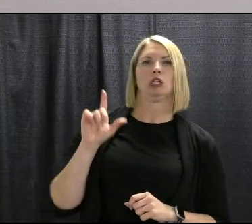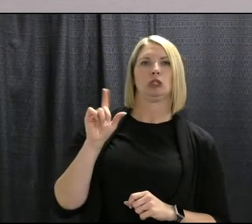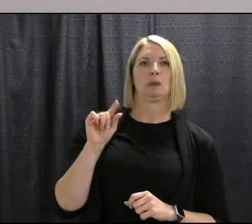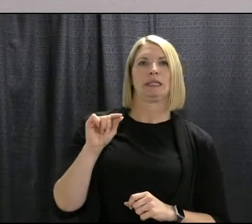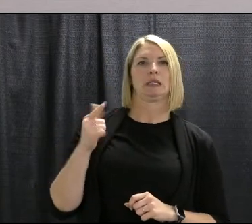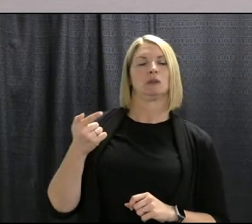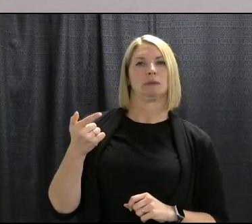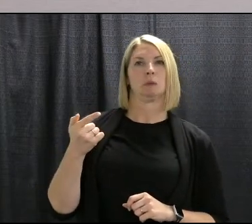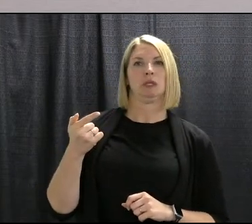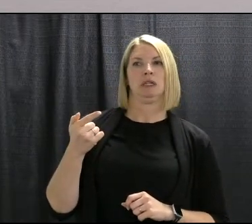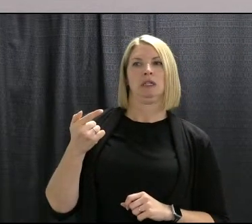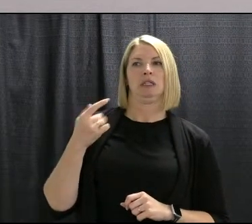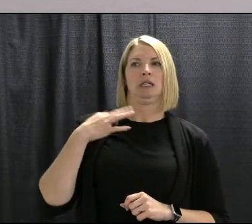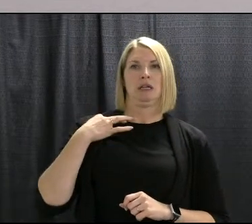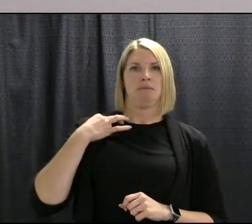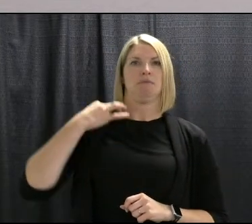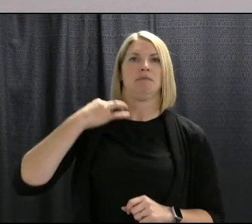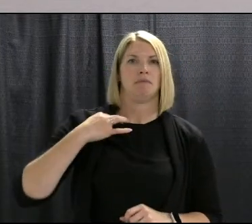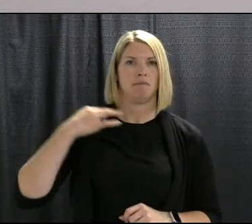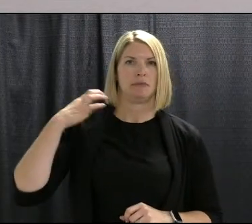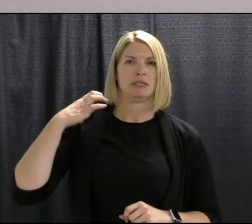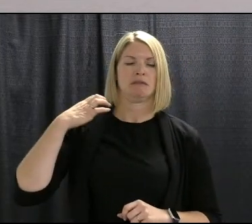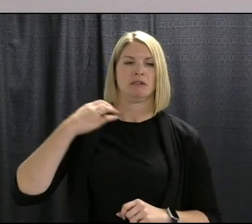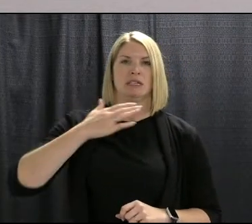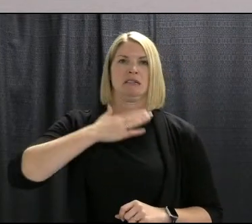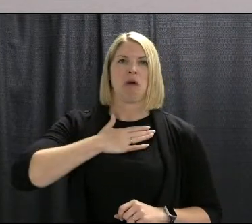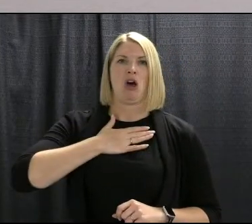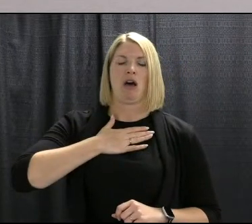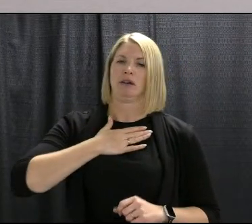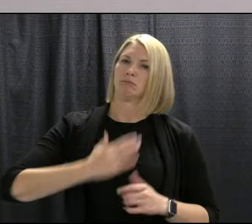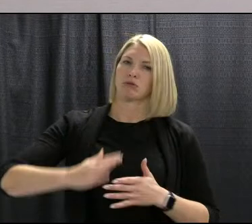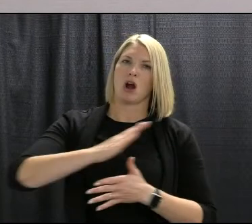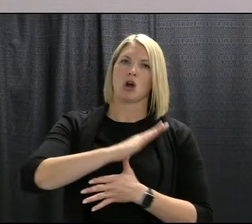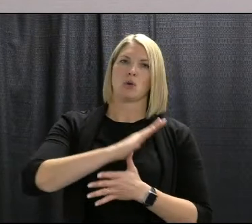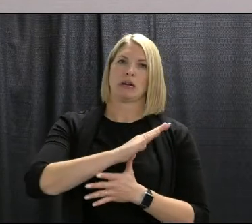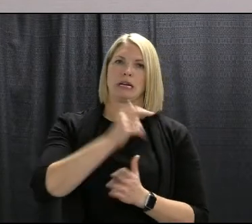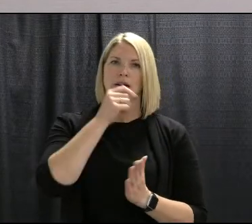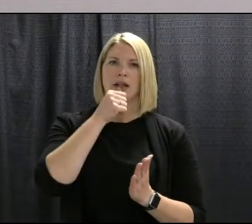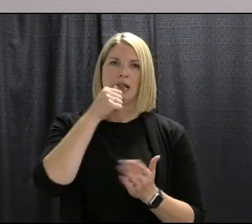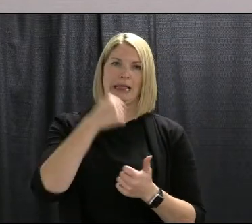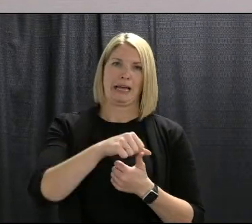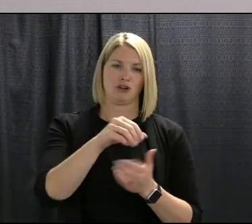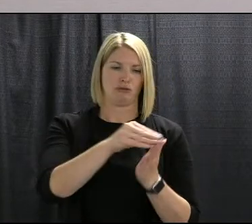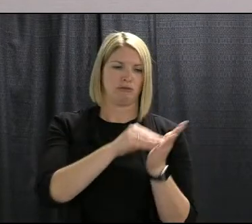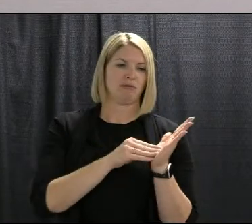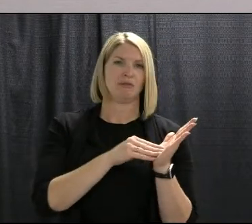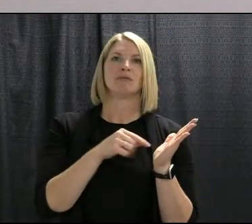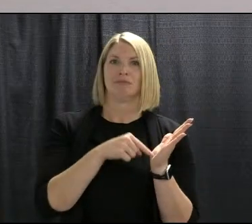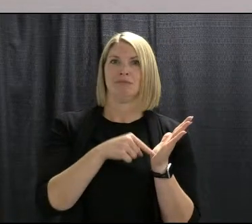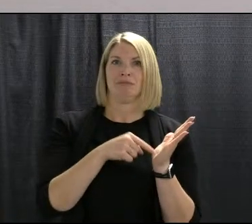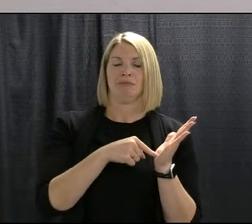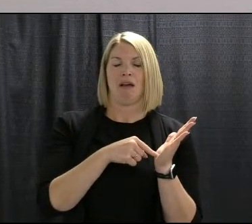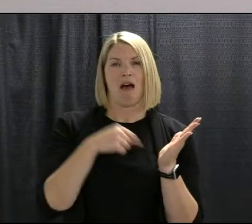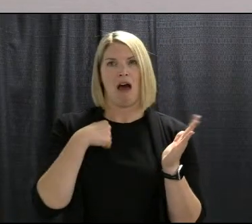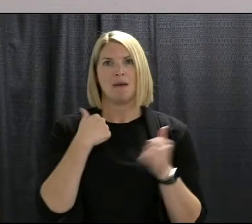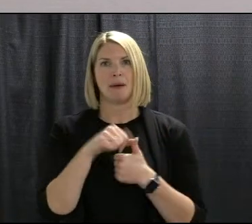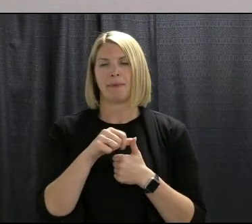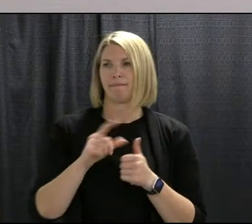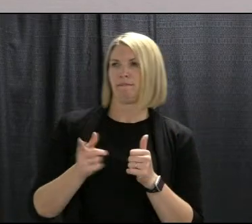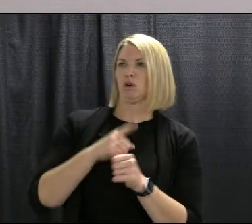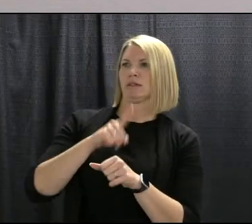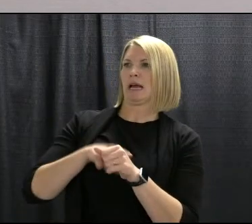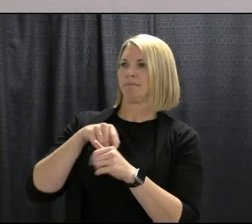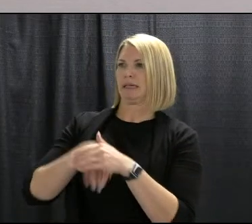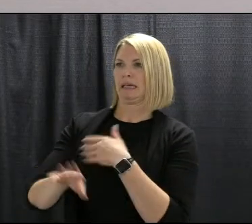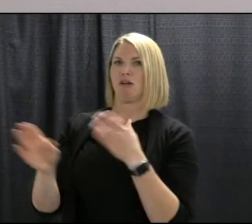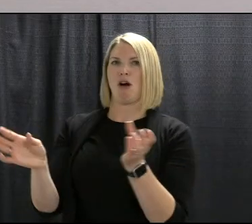that's what it was, the year, this is in my mandate letter. So I remember one of the very first conversations I had with staff when I walked in the door as minister was about